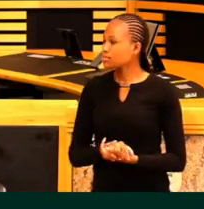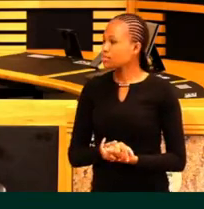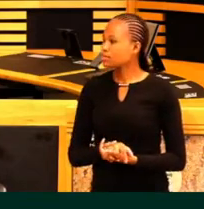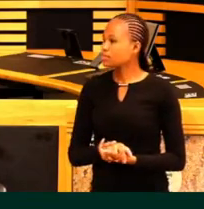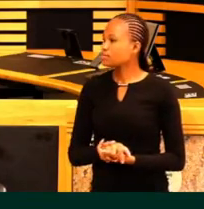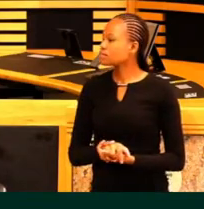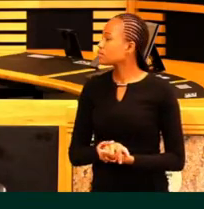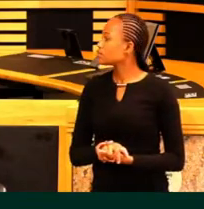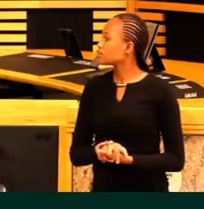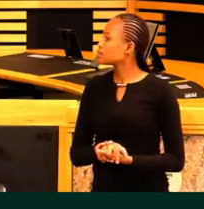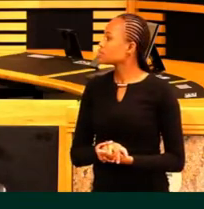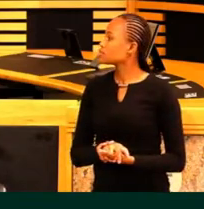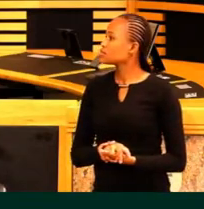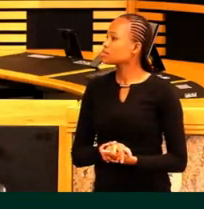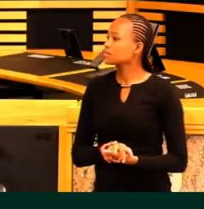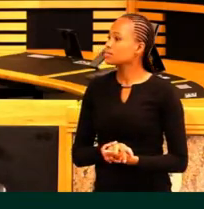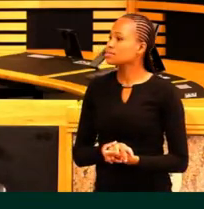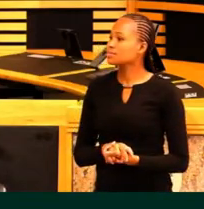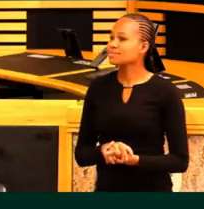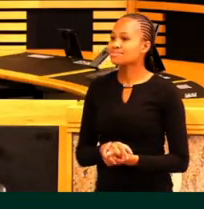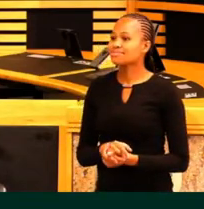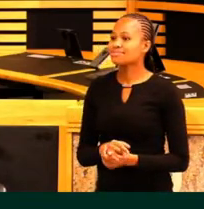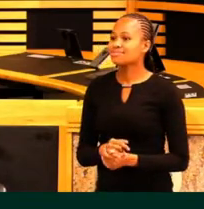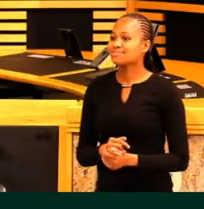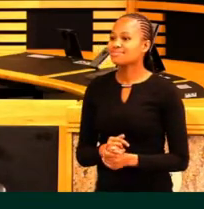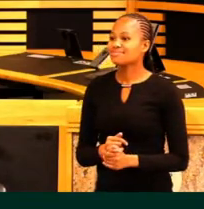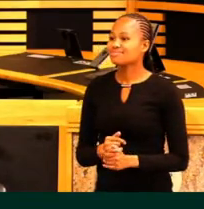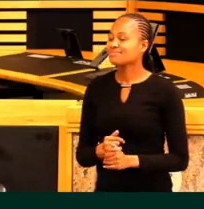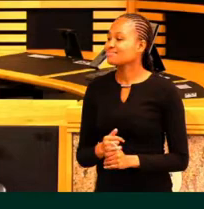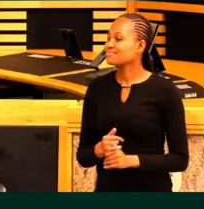Each one teach one mattered